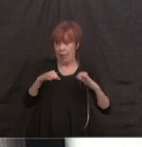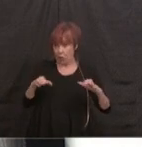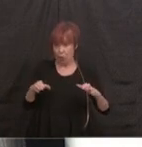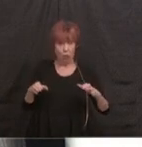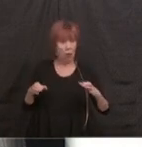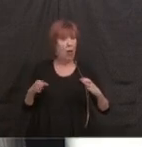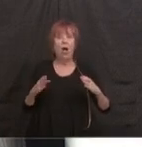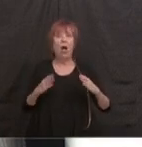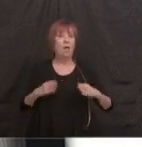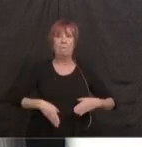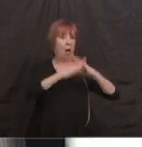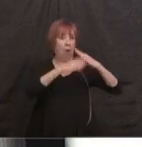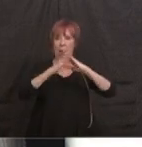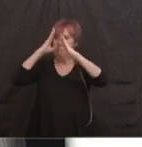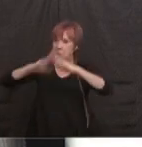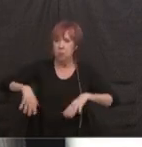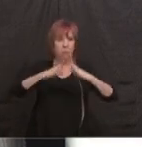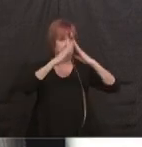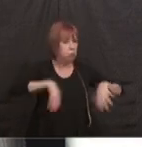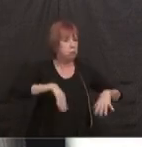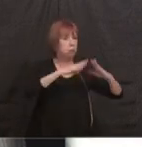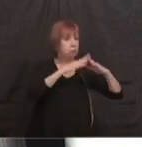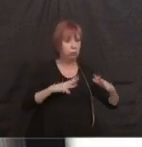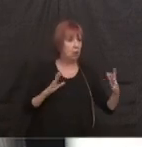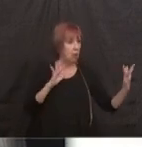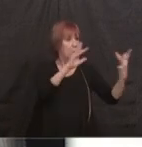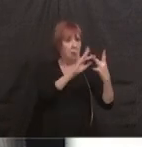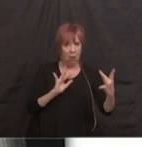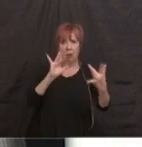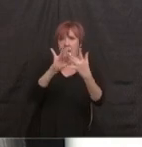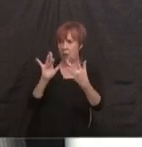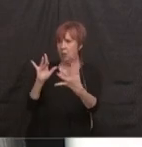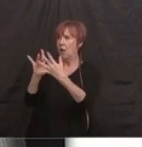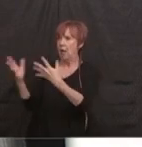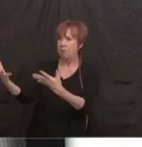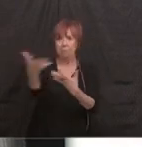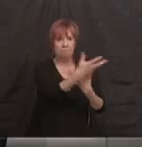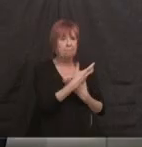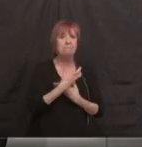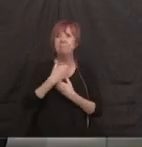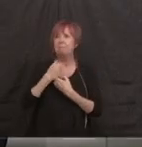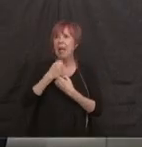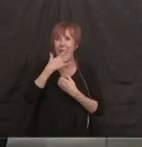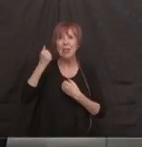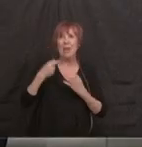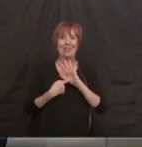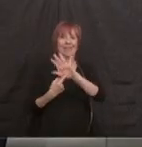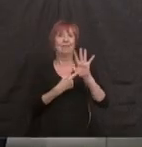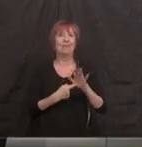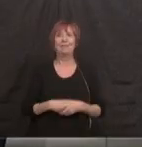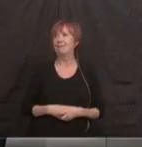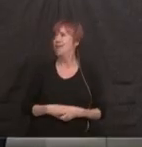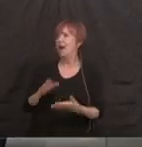traverses boundaries, traverses borders, and really brings the best to bear of who we are. I totally echo